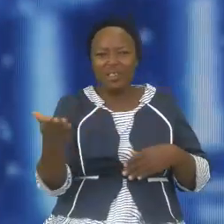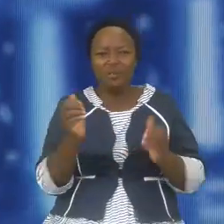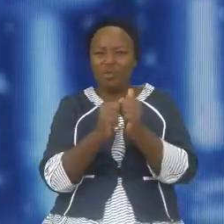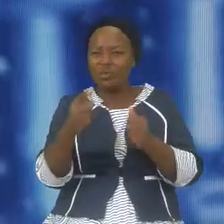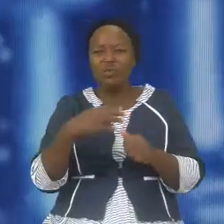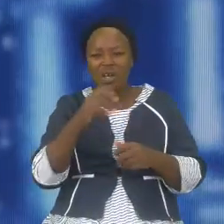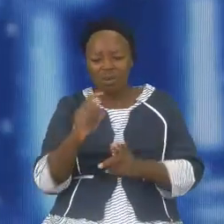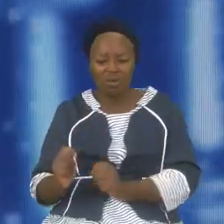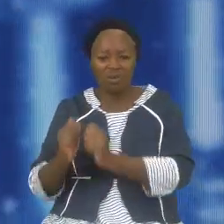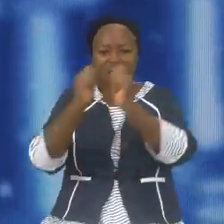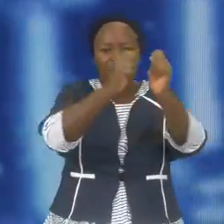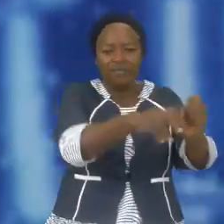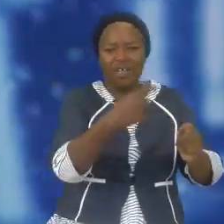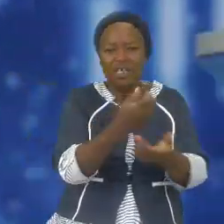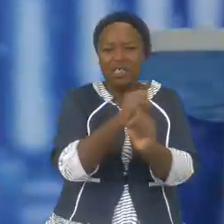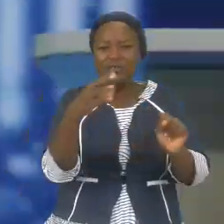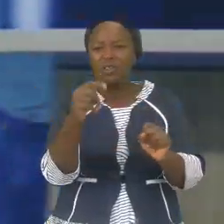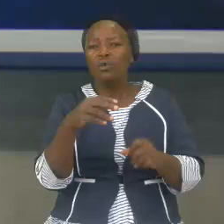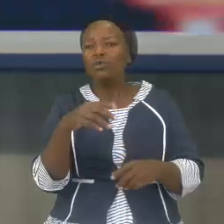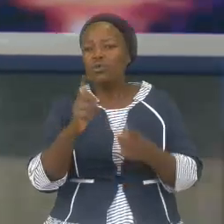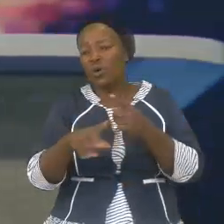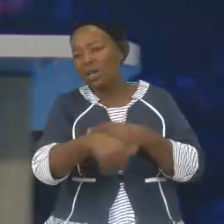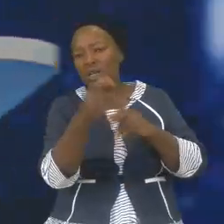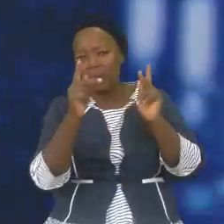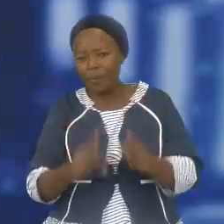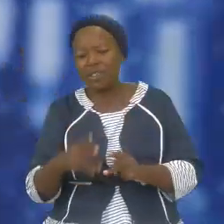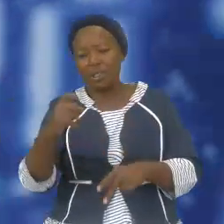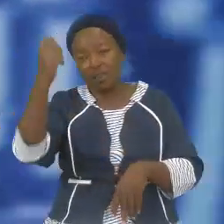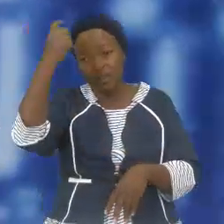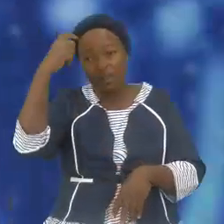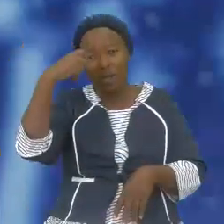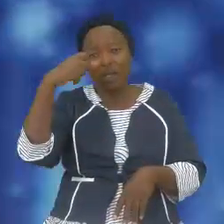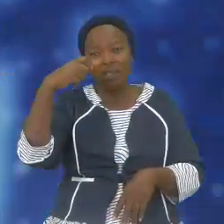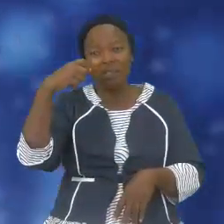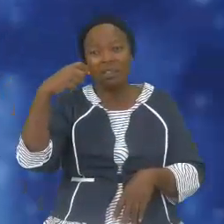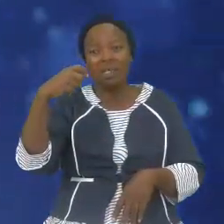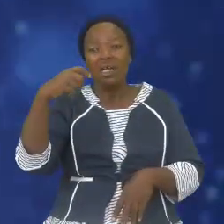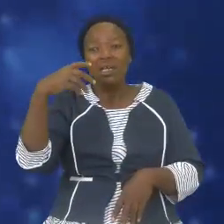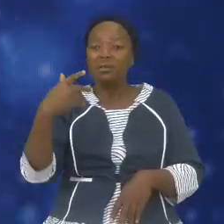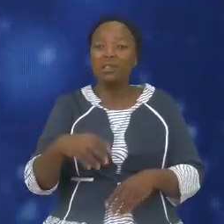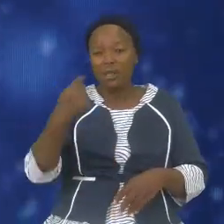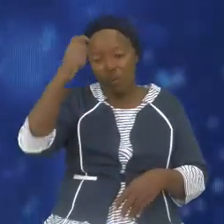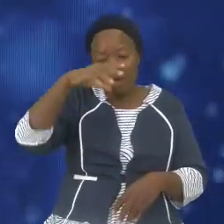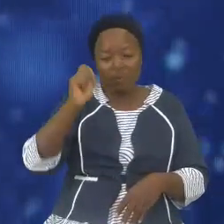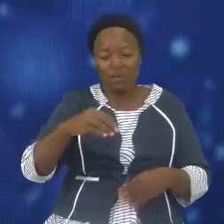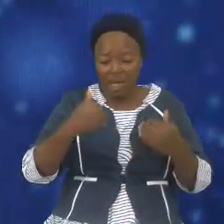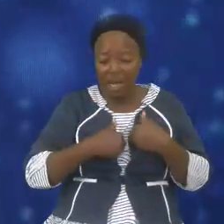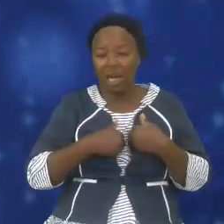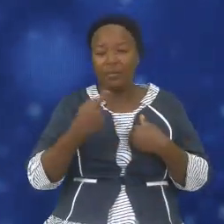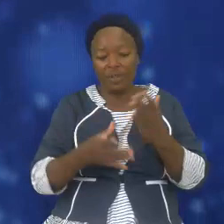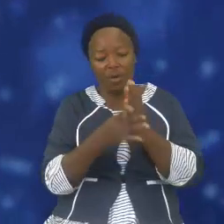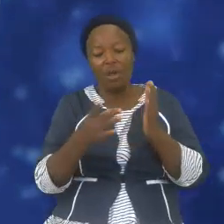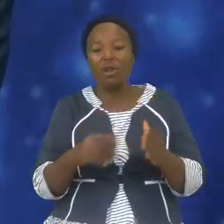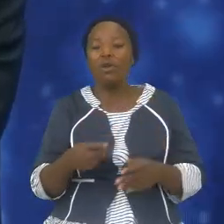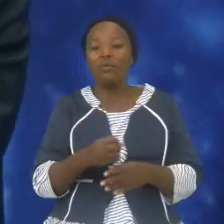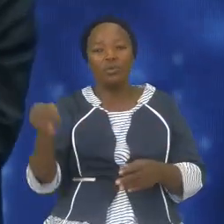transfer the salvation to another person. The wise must have the oil of grace and the faith and the love and